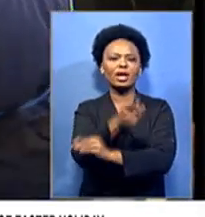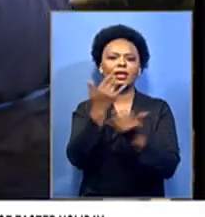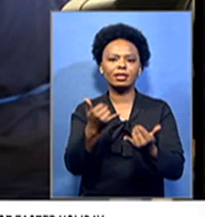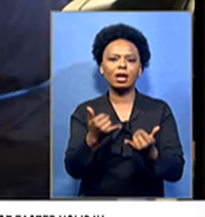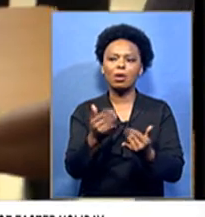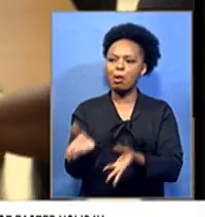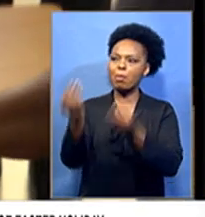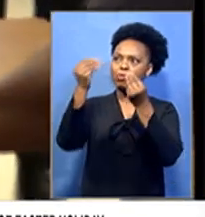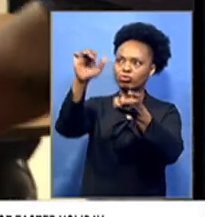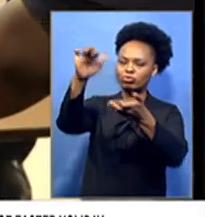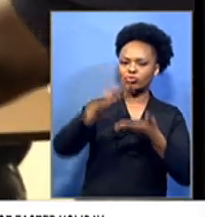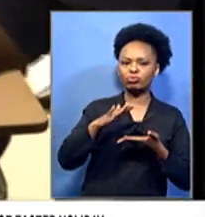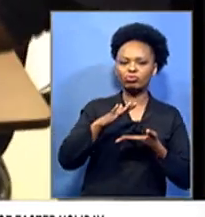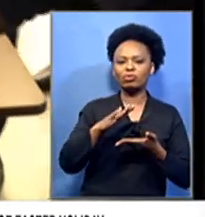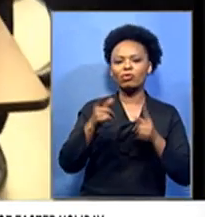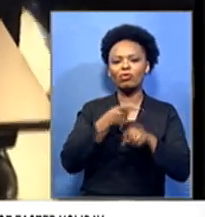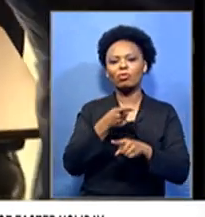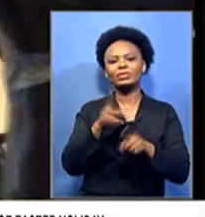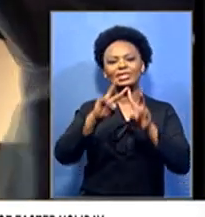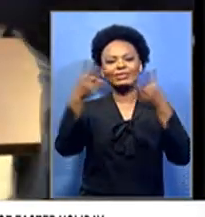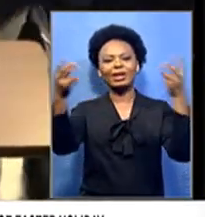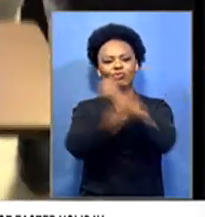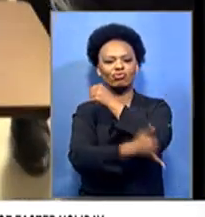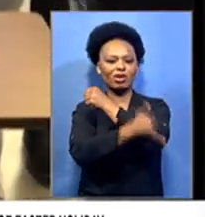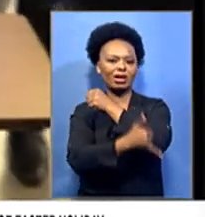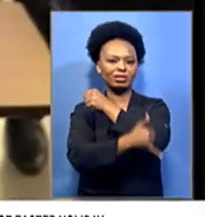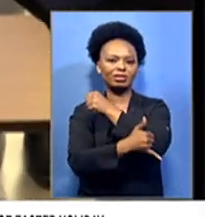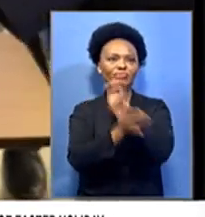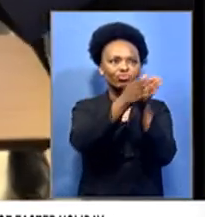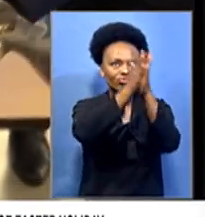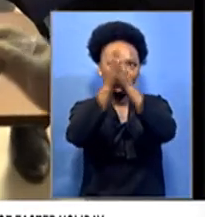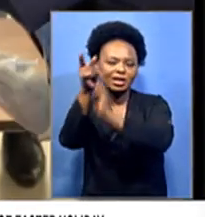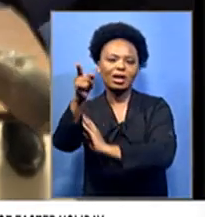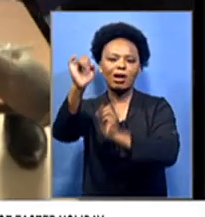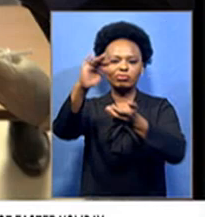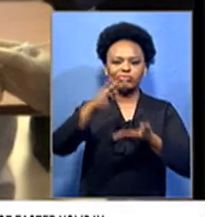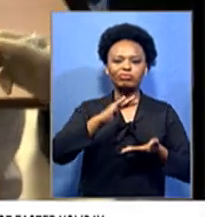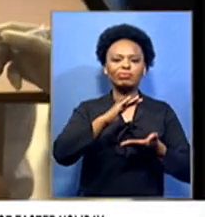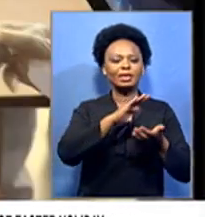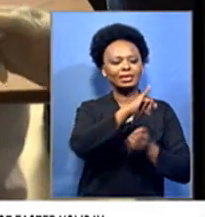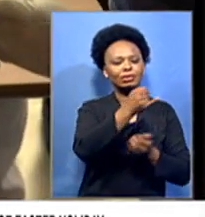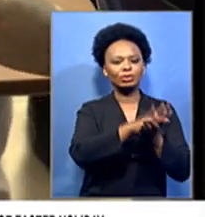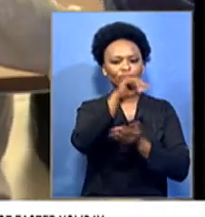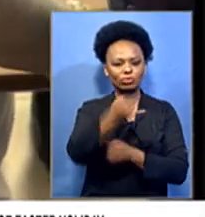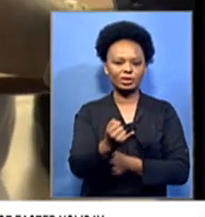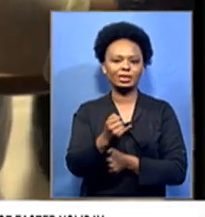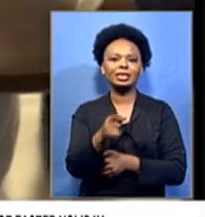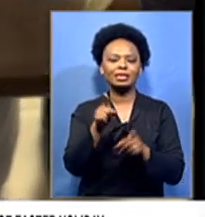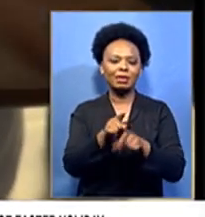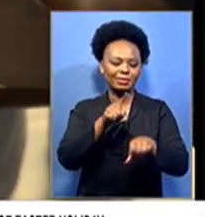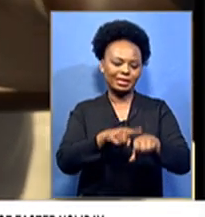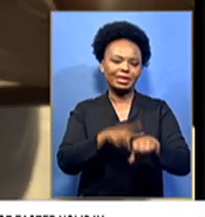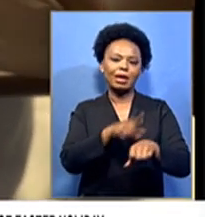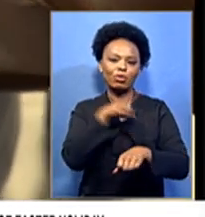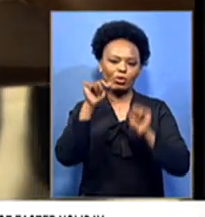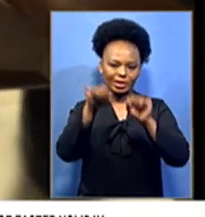be recalled from various countries. The recalling, the relabeling is taking a bit of time, and that is what has happened. But we are still within